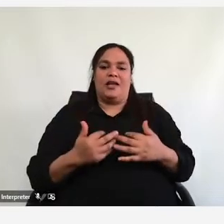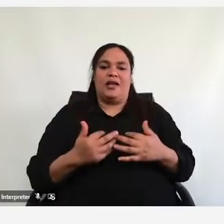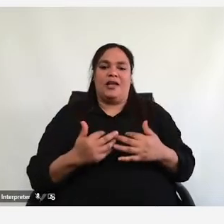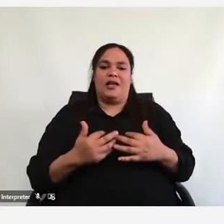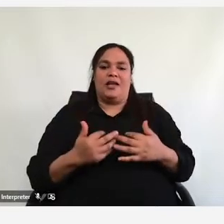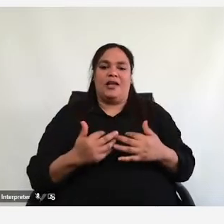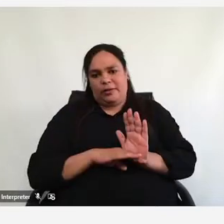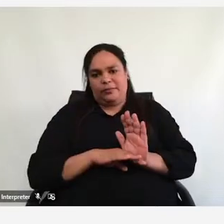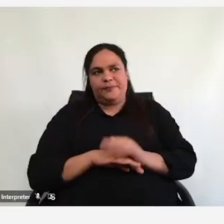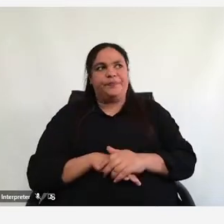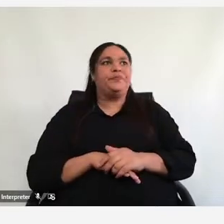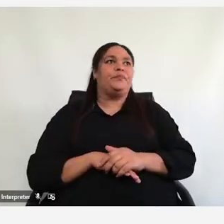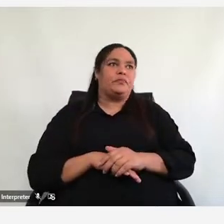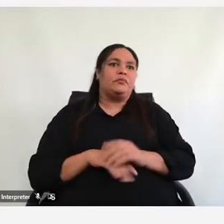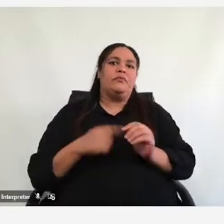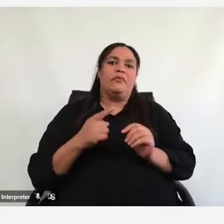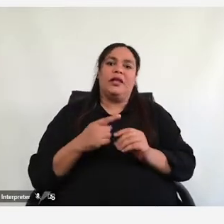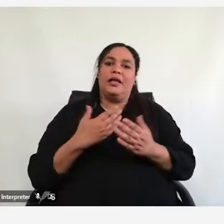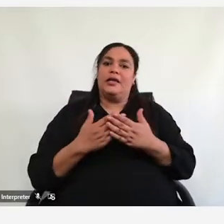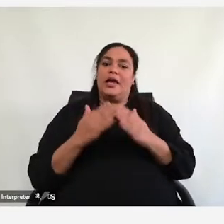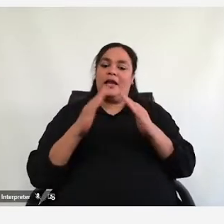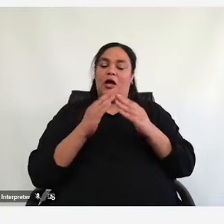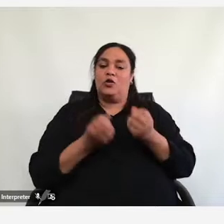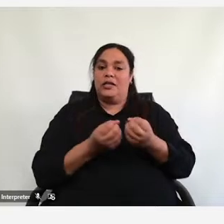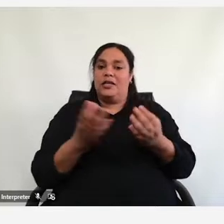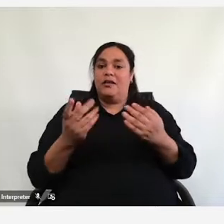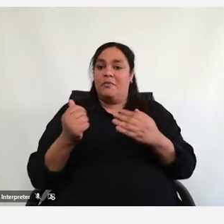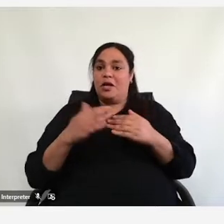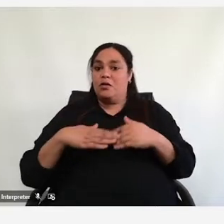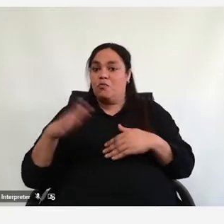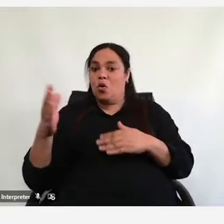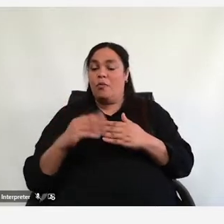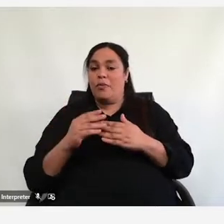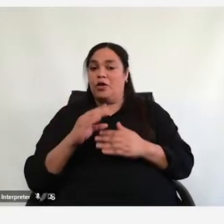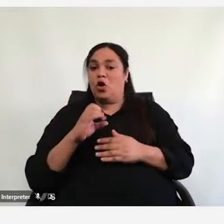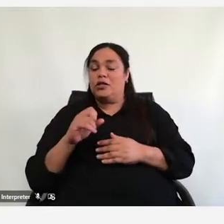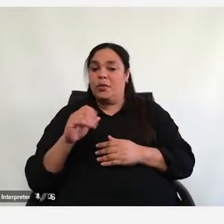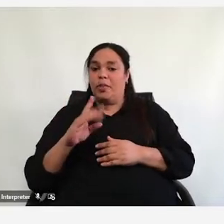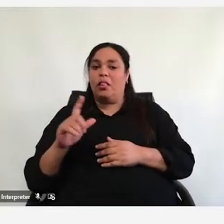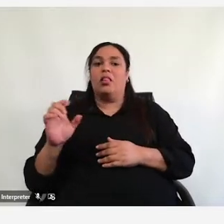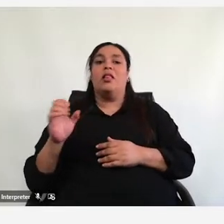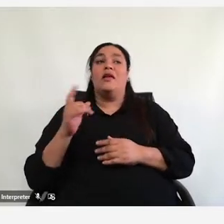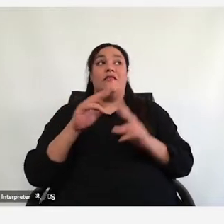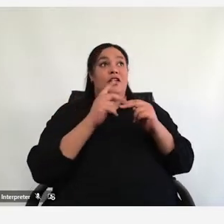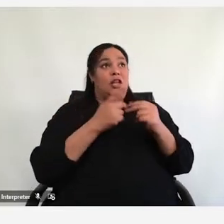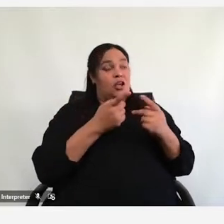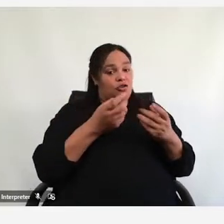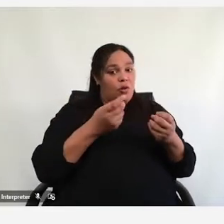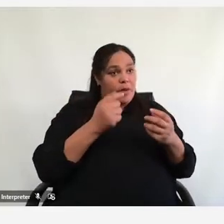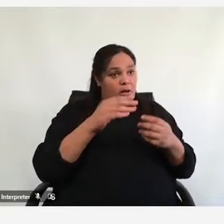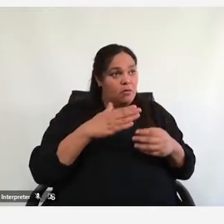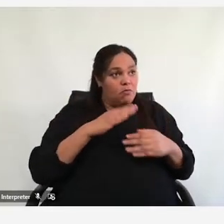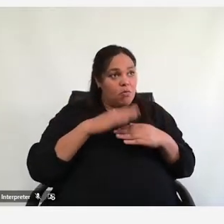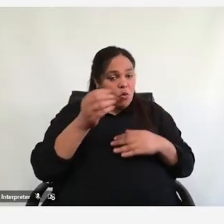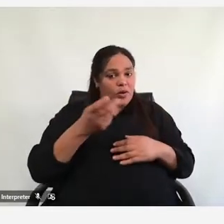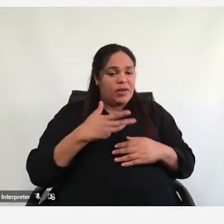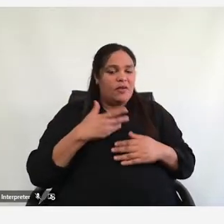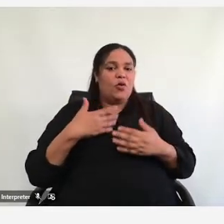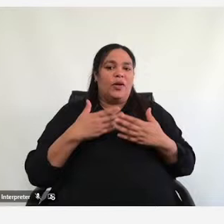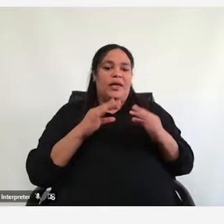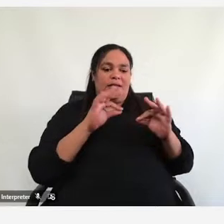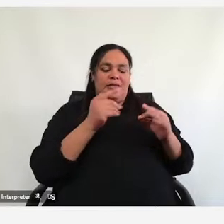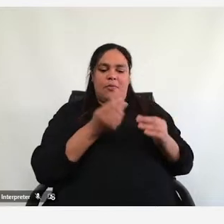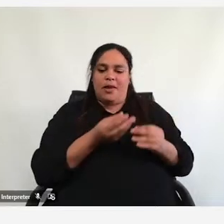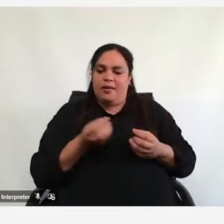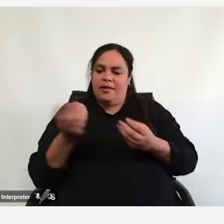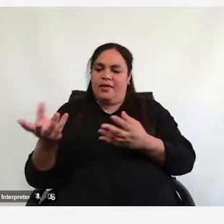programs. In terms of, can we give housing more money, a Member Constable? If National gives more money, we can pass on that money